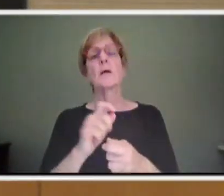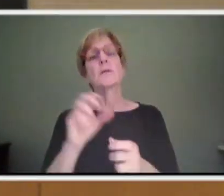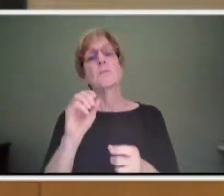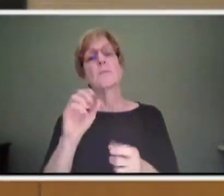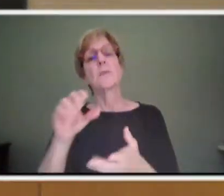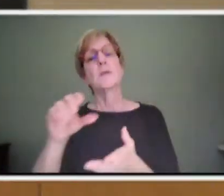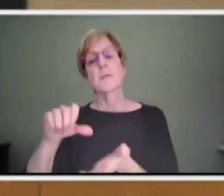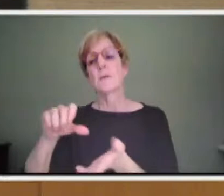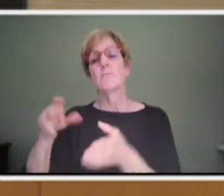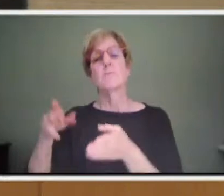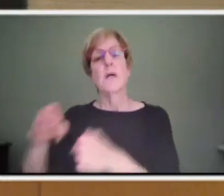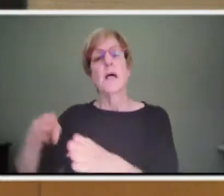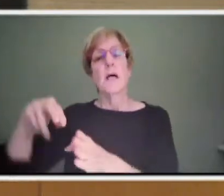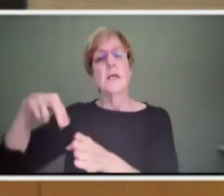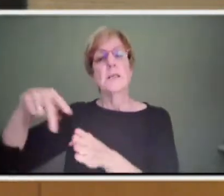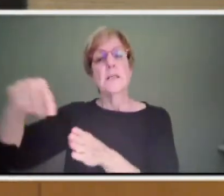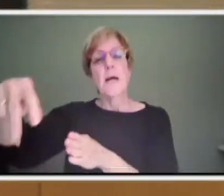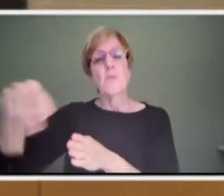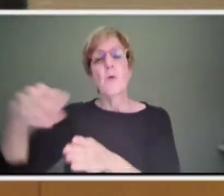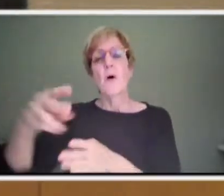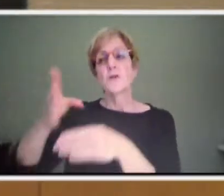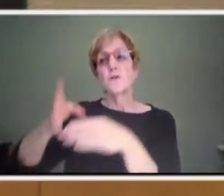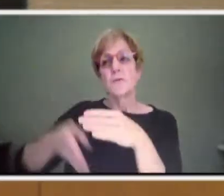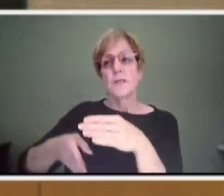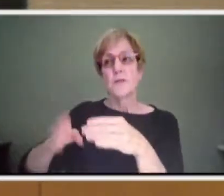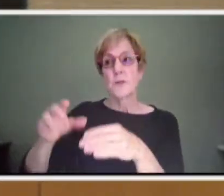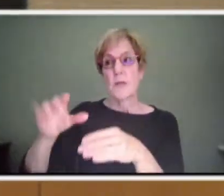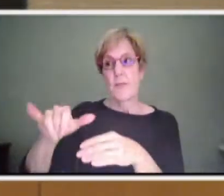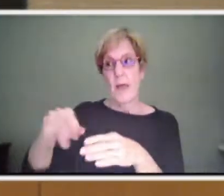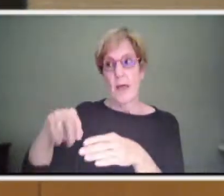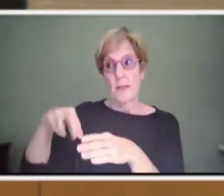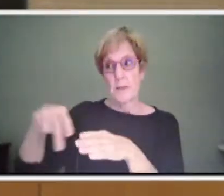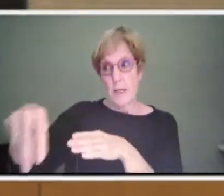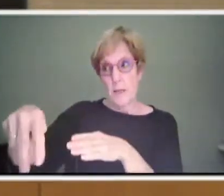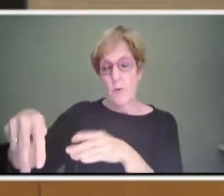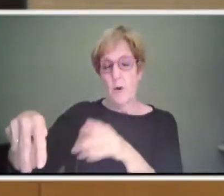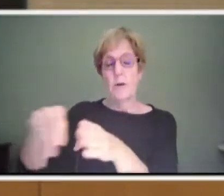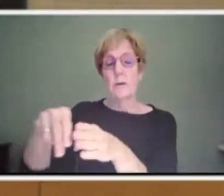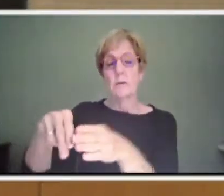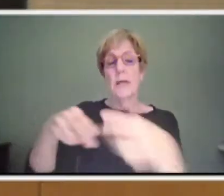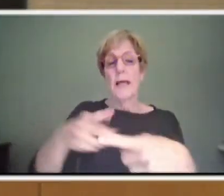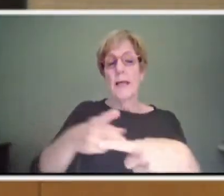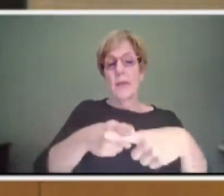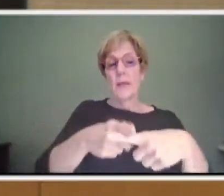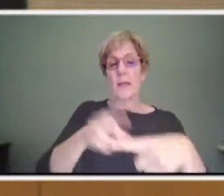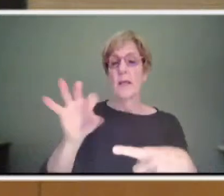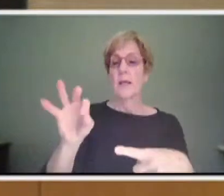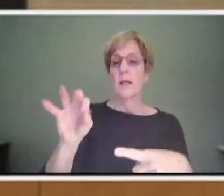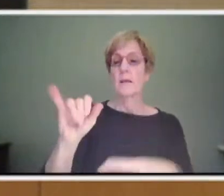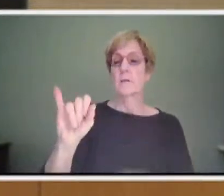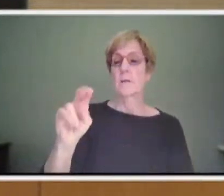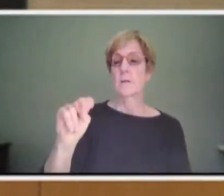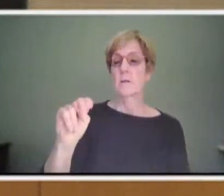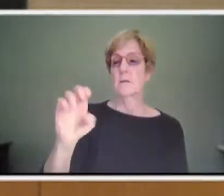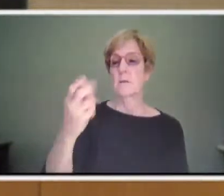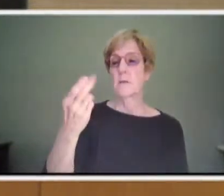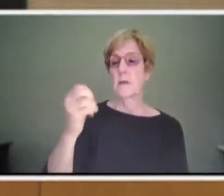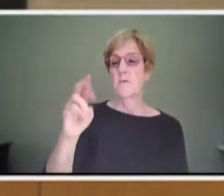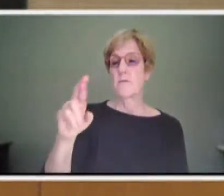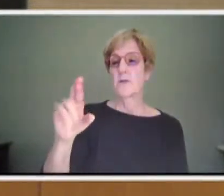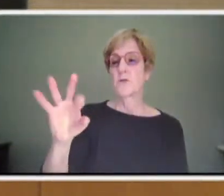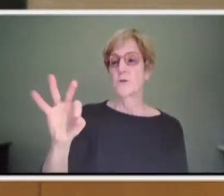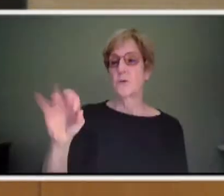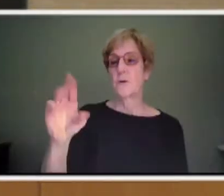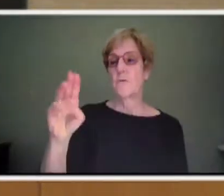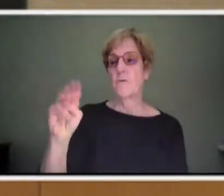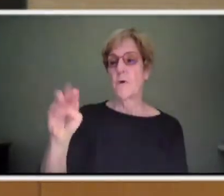complete a sidewalk gap between this property and with the intersection of Fincher Farm Road to the north. Essentially, the note